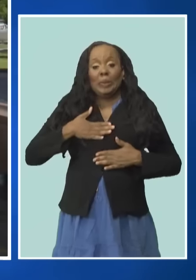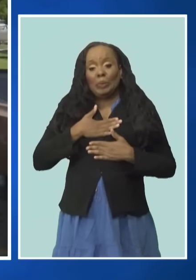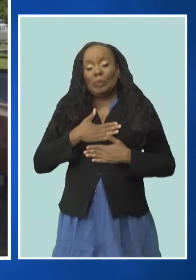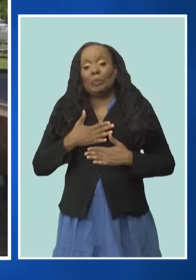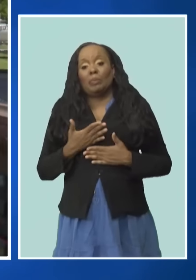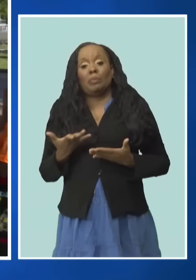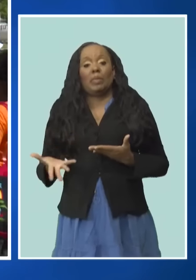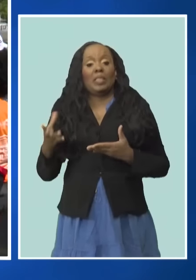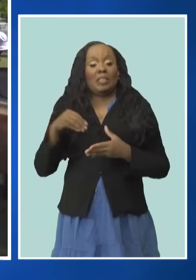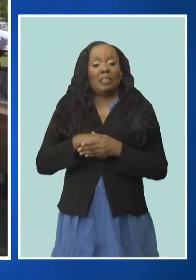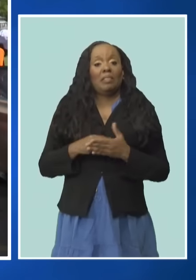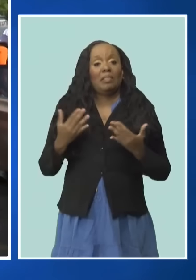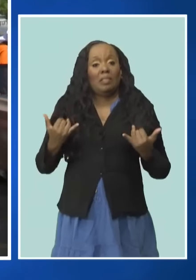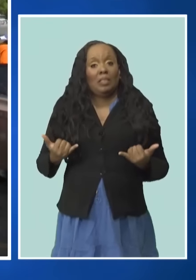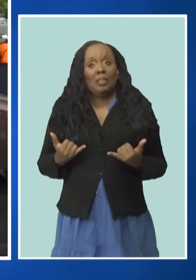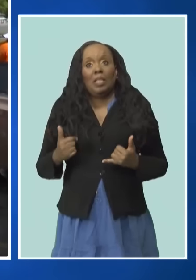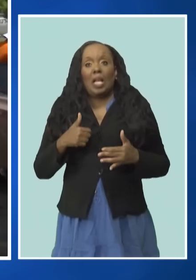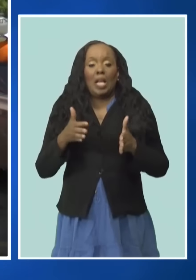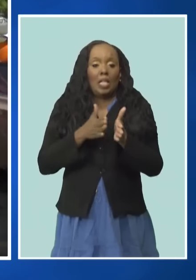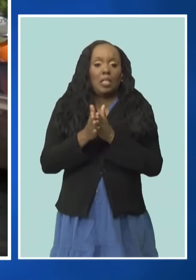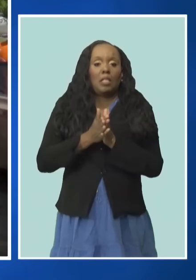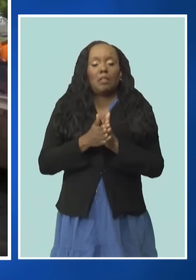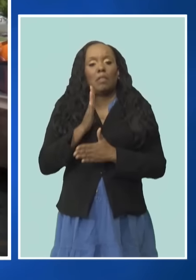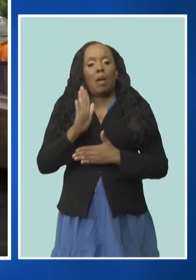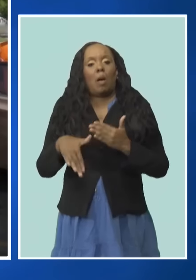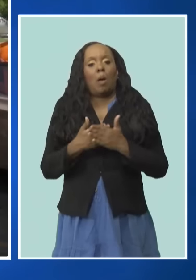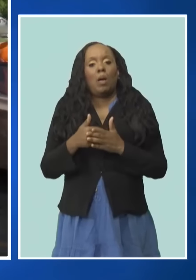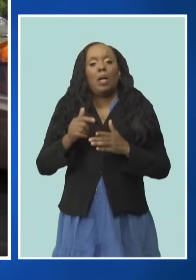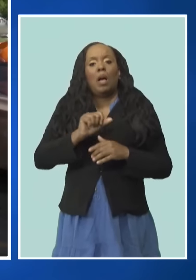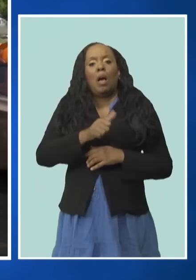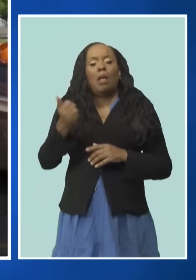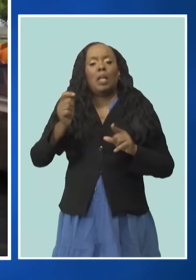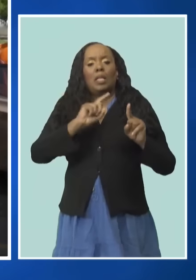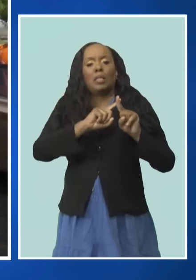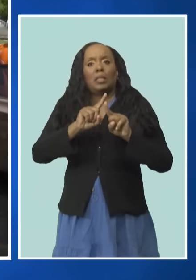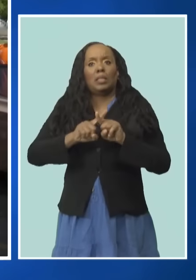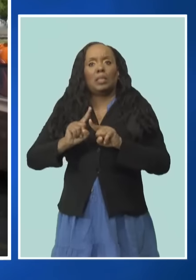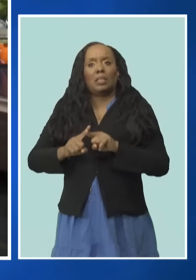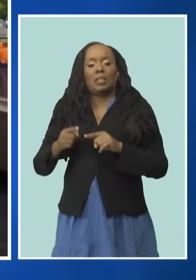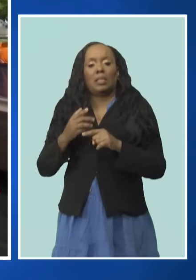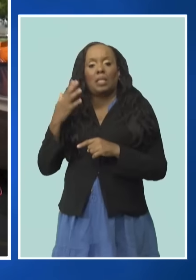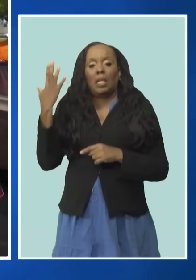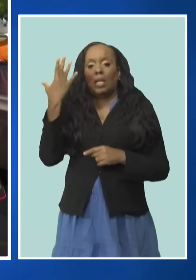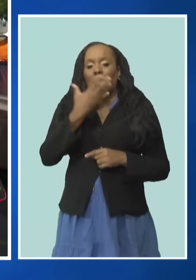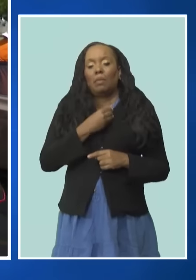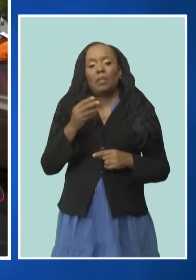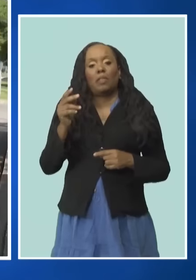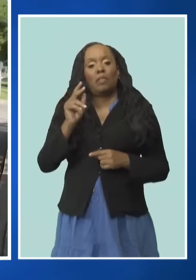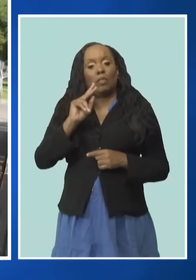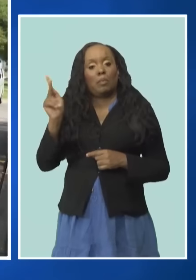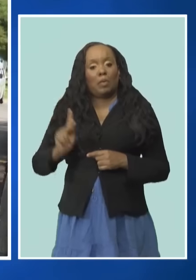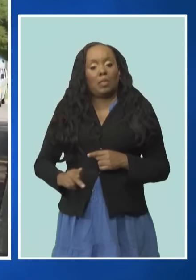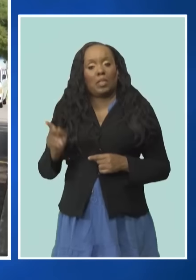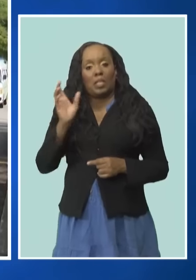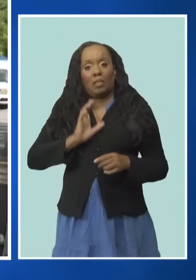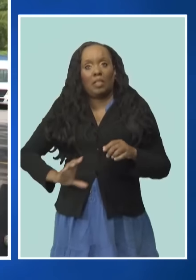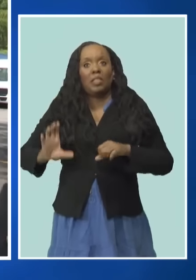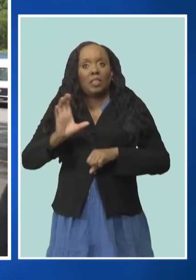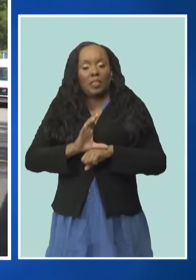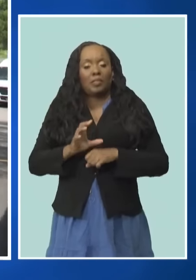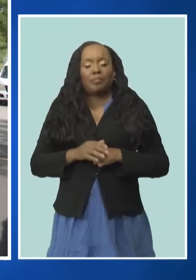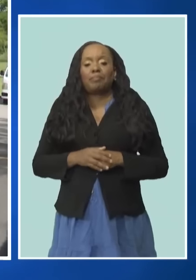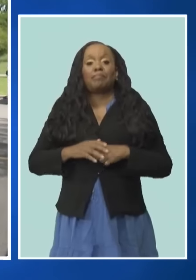with the historians, and I look forward to all of the other things that are going to be happening in this beautiful parish of Christchurch. We Gatherin,